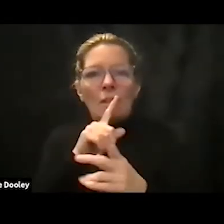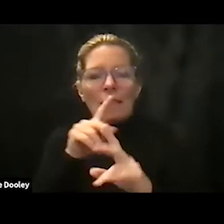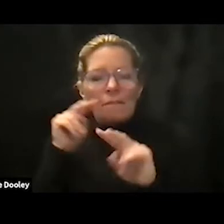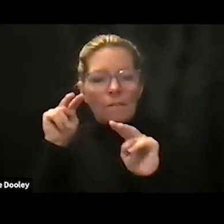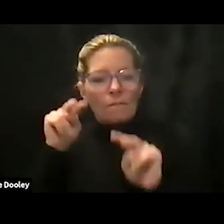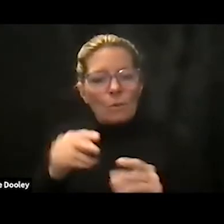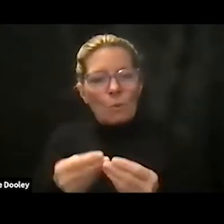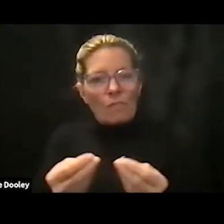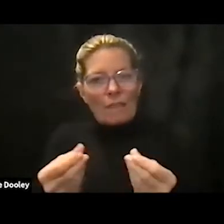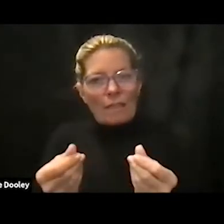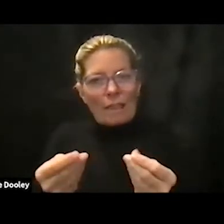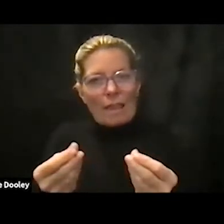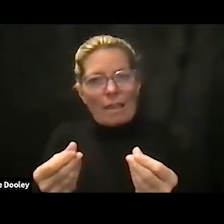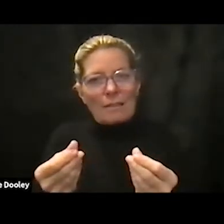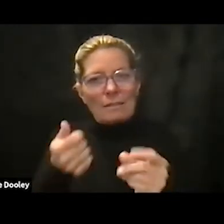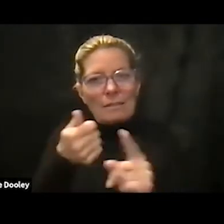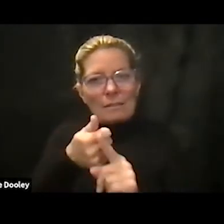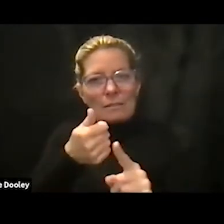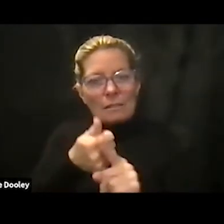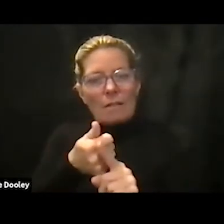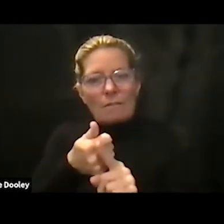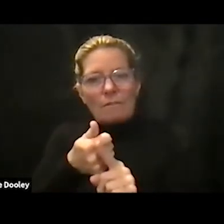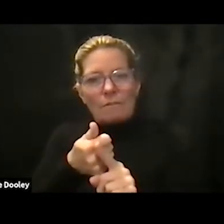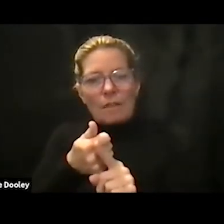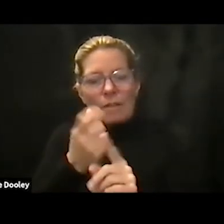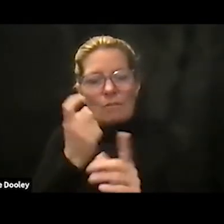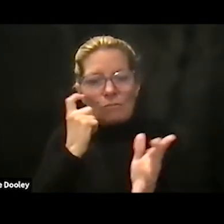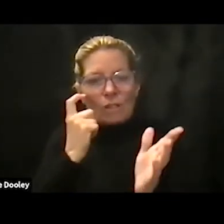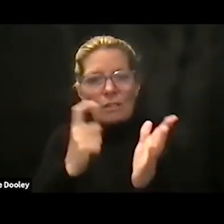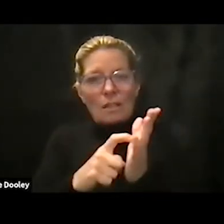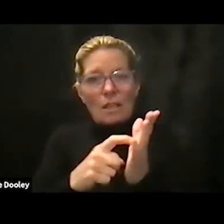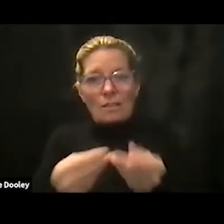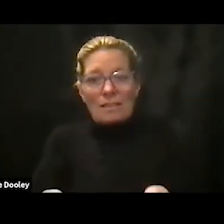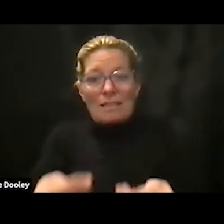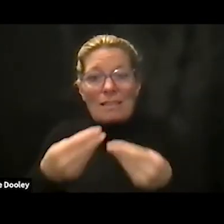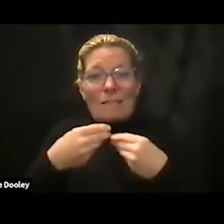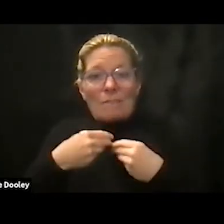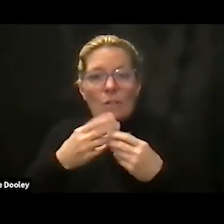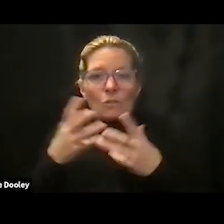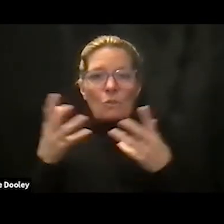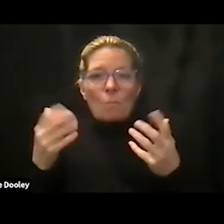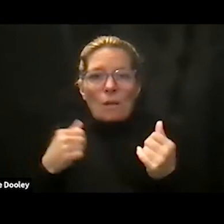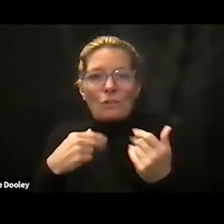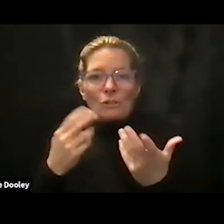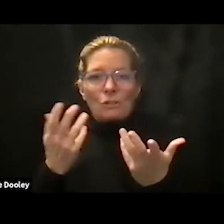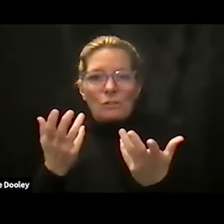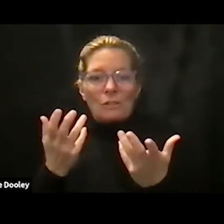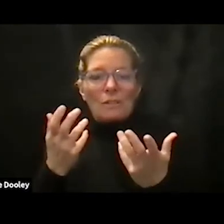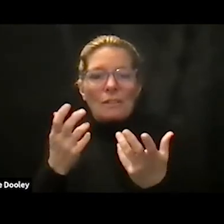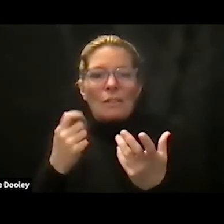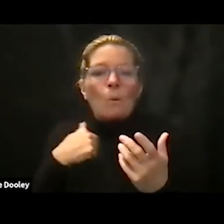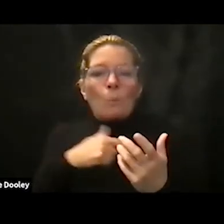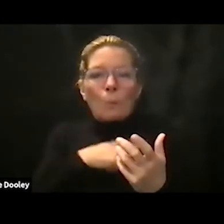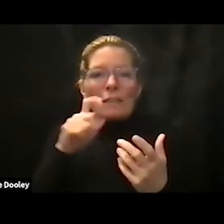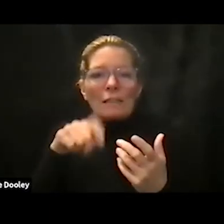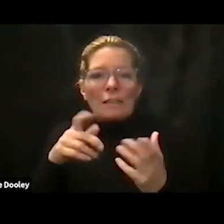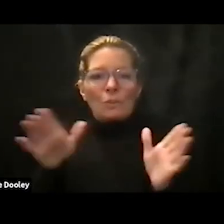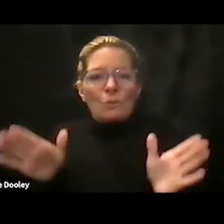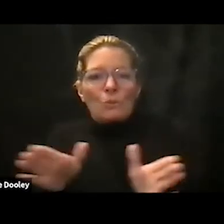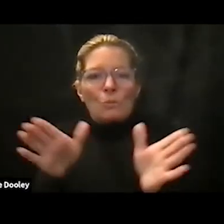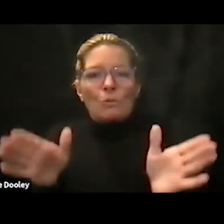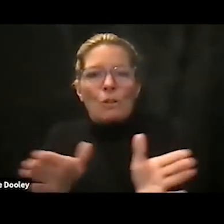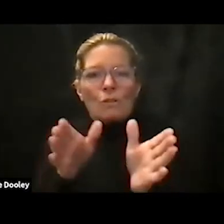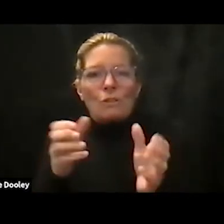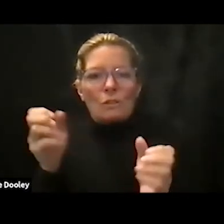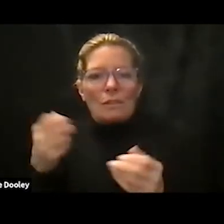land as, you know, and recognizing it provides us with so much nourishment, and that we need to also nourish it